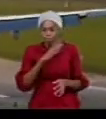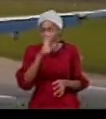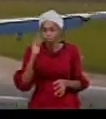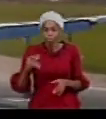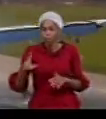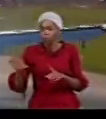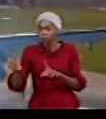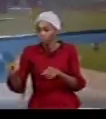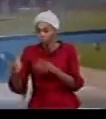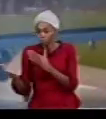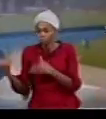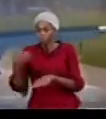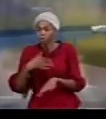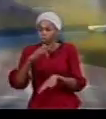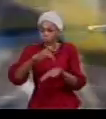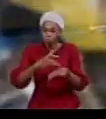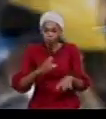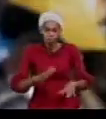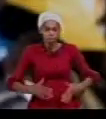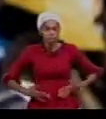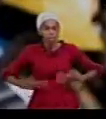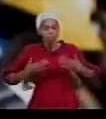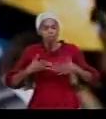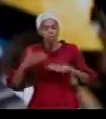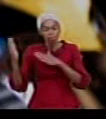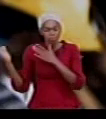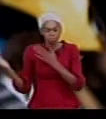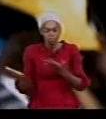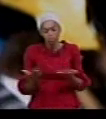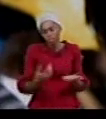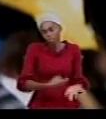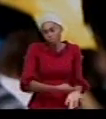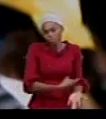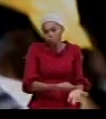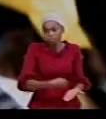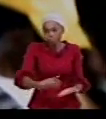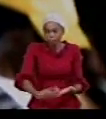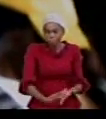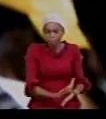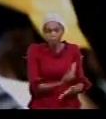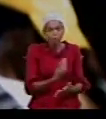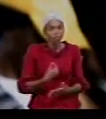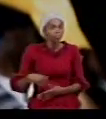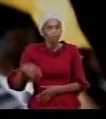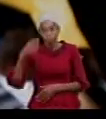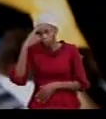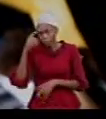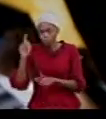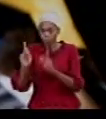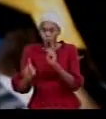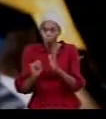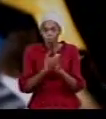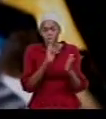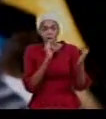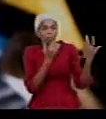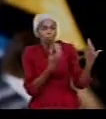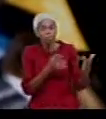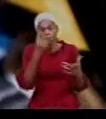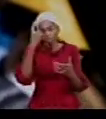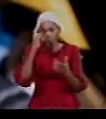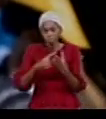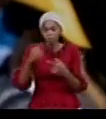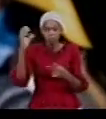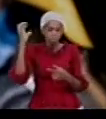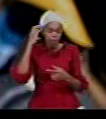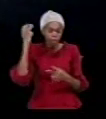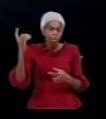never touched, and bringing the gospel anew, afresh, to the people who are waiting to hear the gospel.